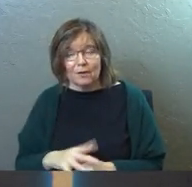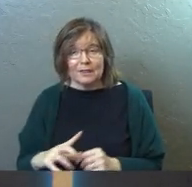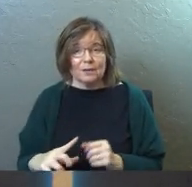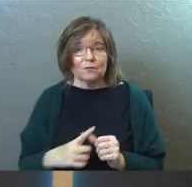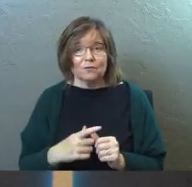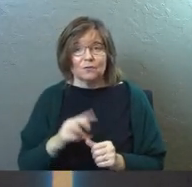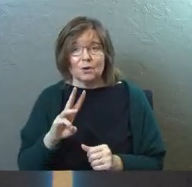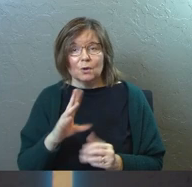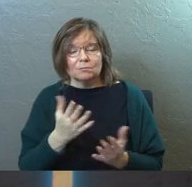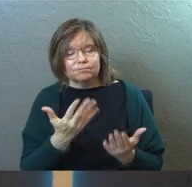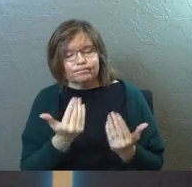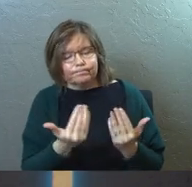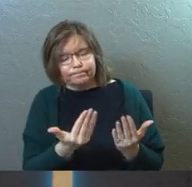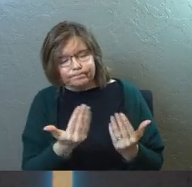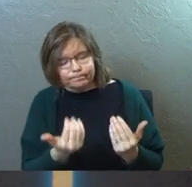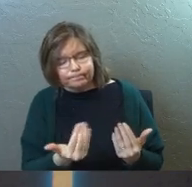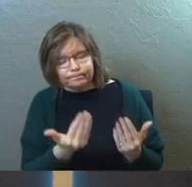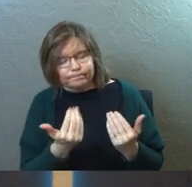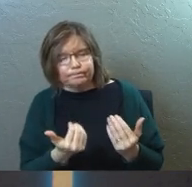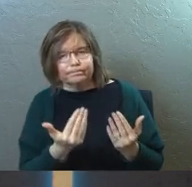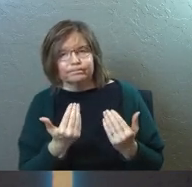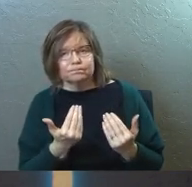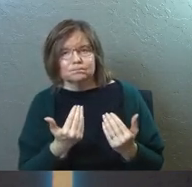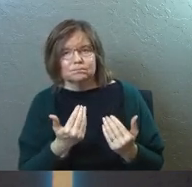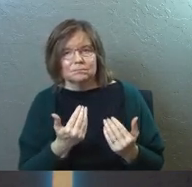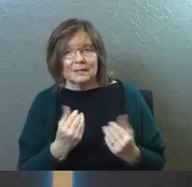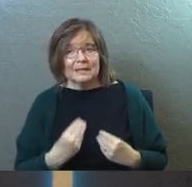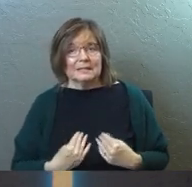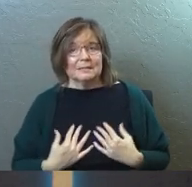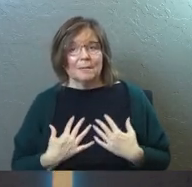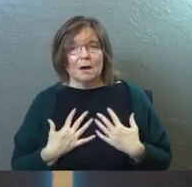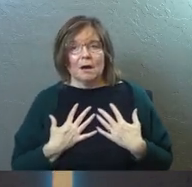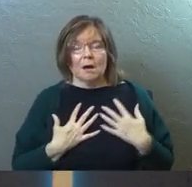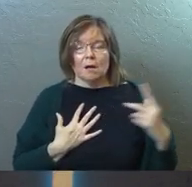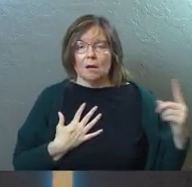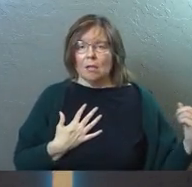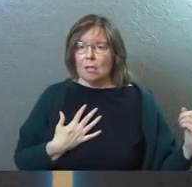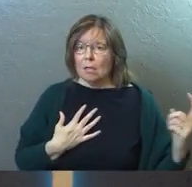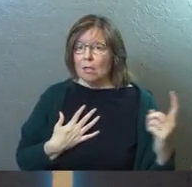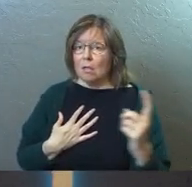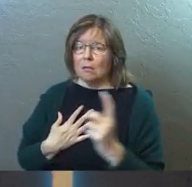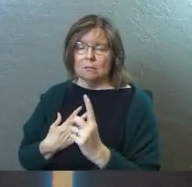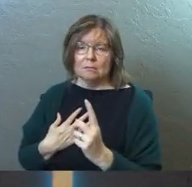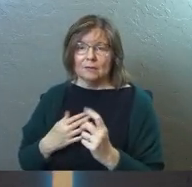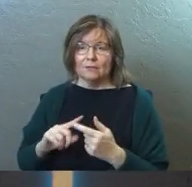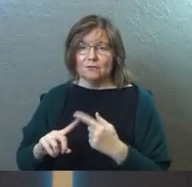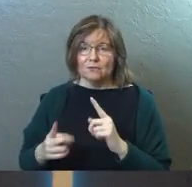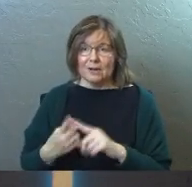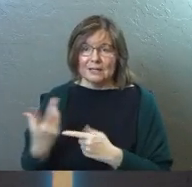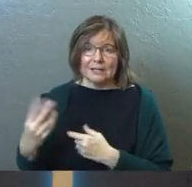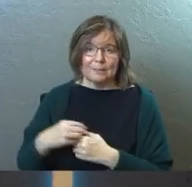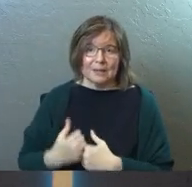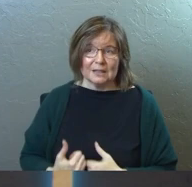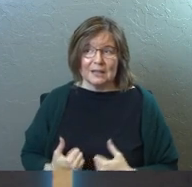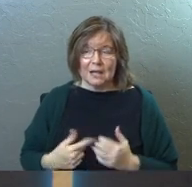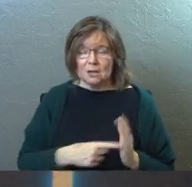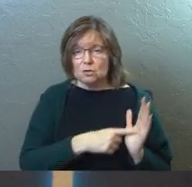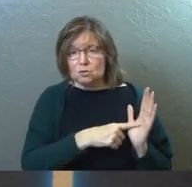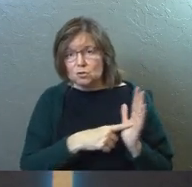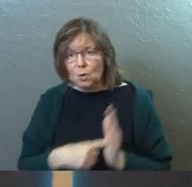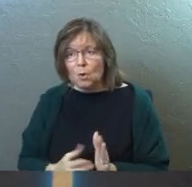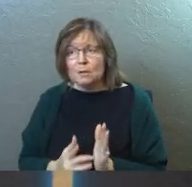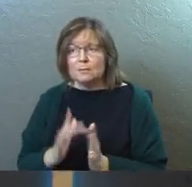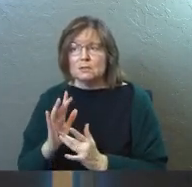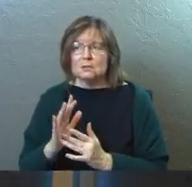They were first wooed there by the Father, inspired there, taught there. Friends came into their life and showed